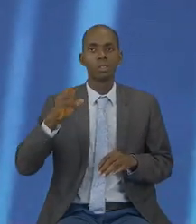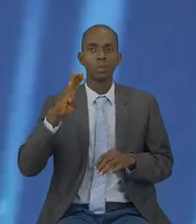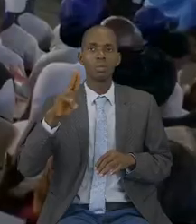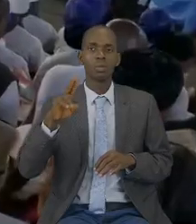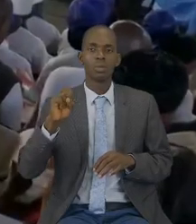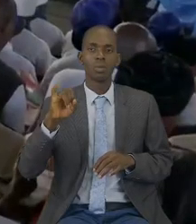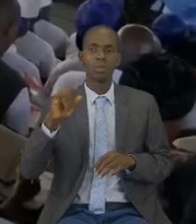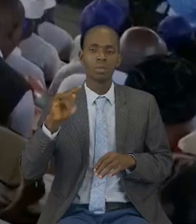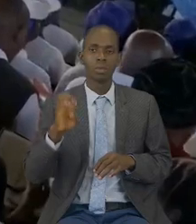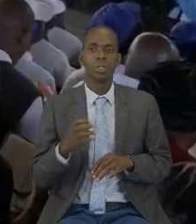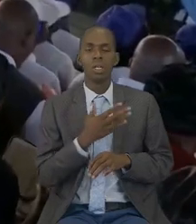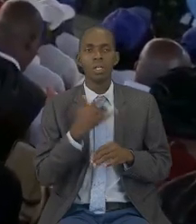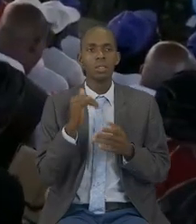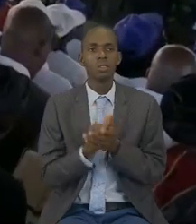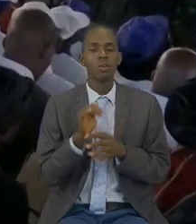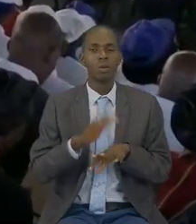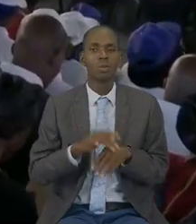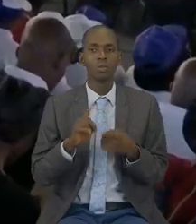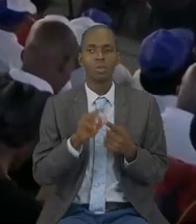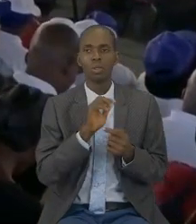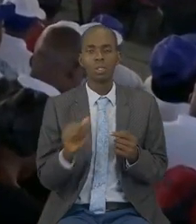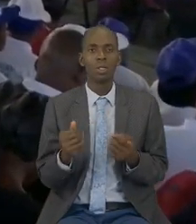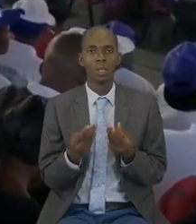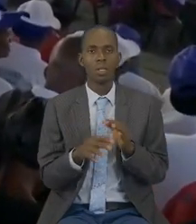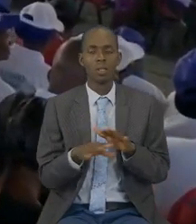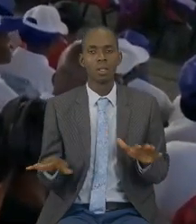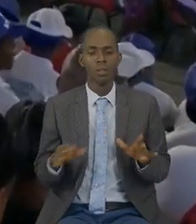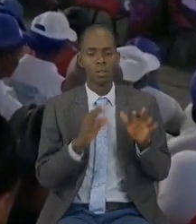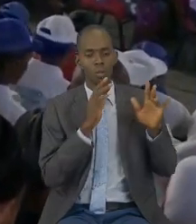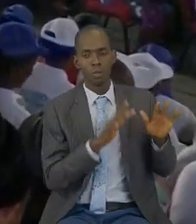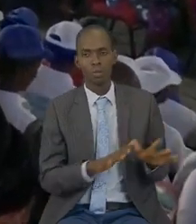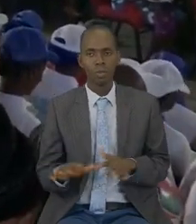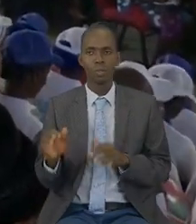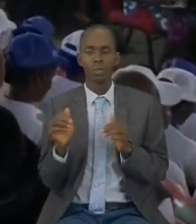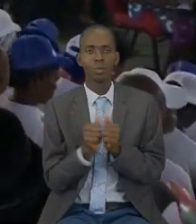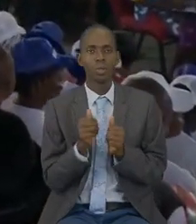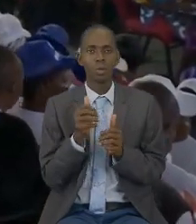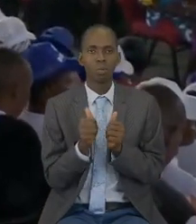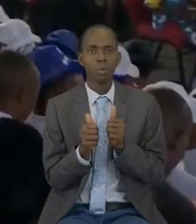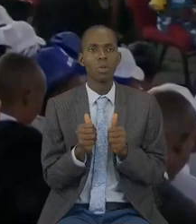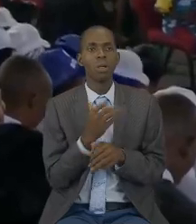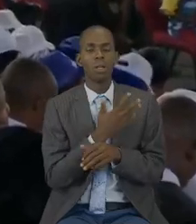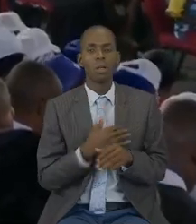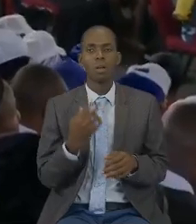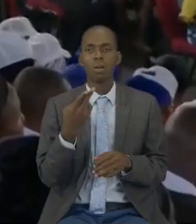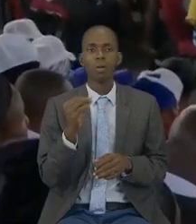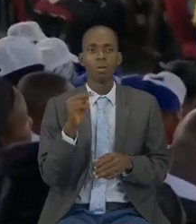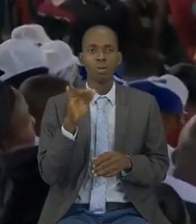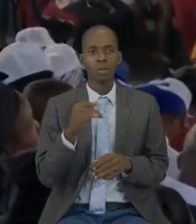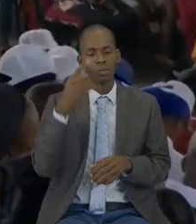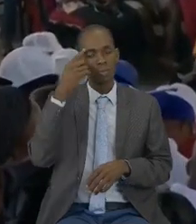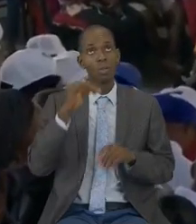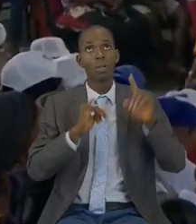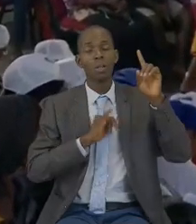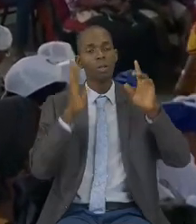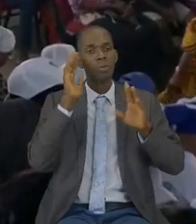land flowing with milk and honey, for I will not go up in the midst of